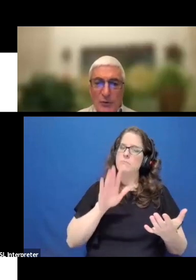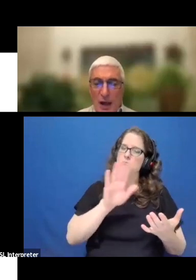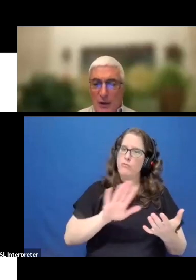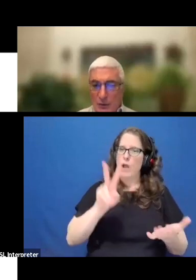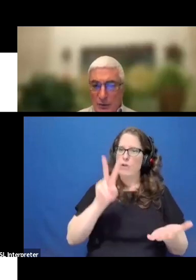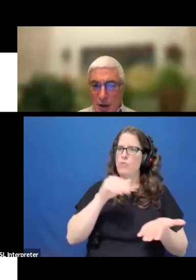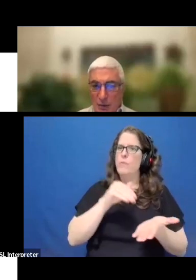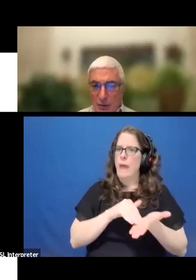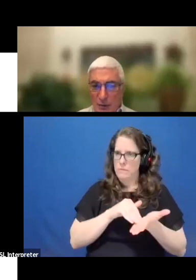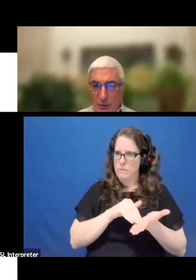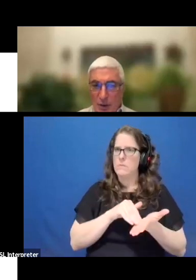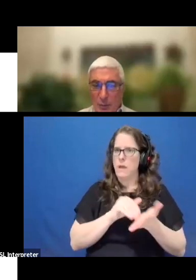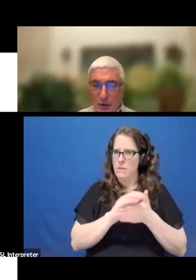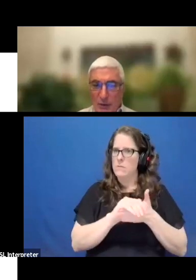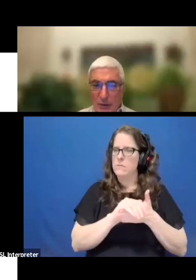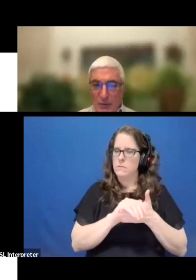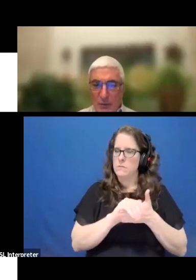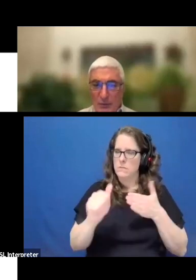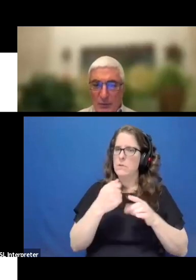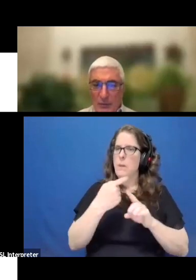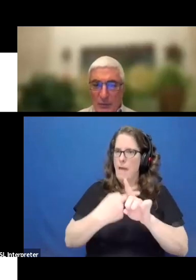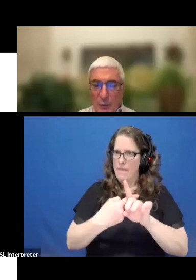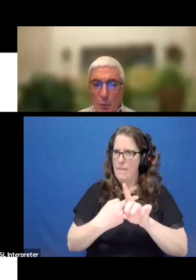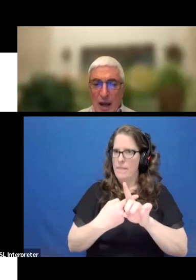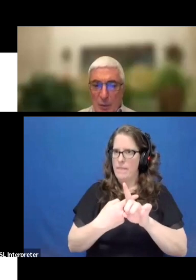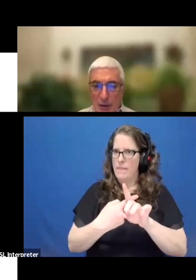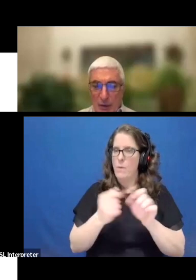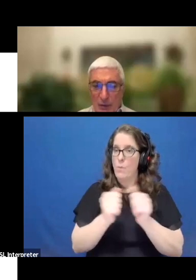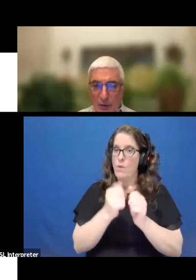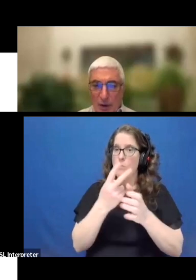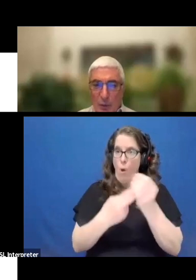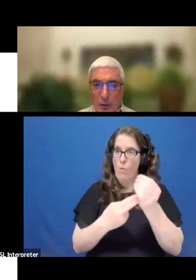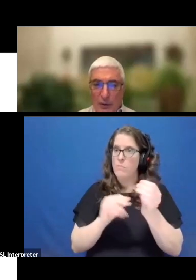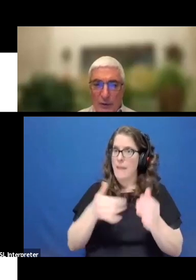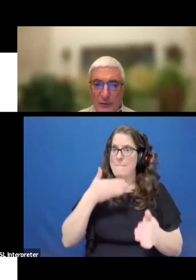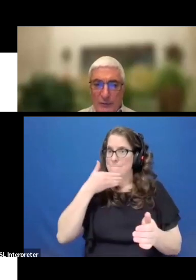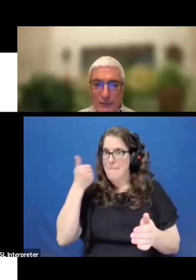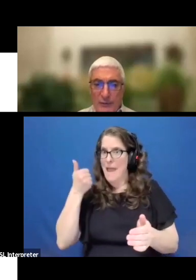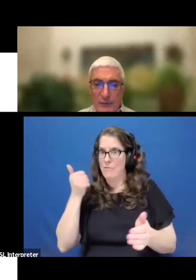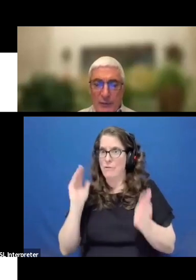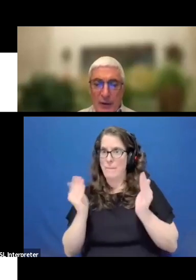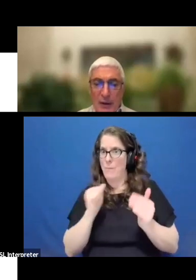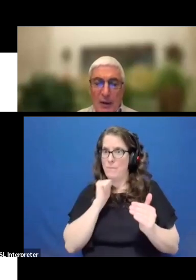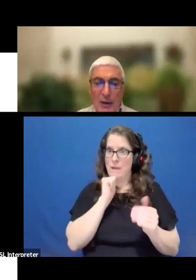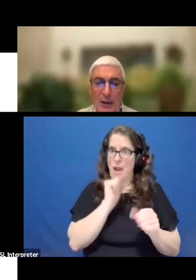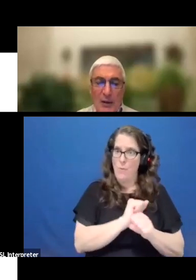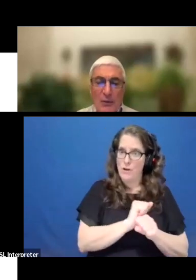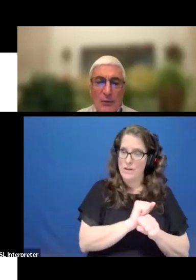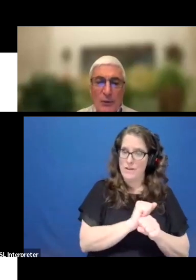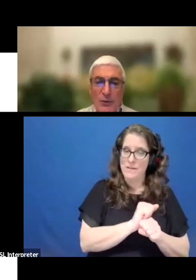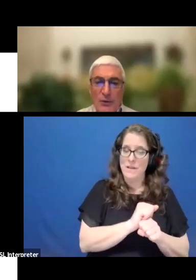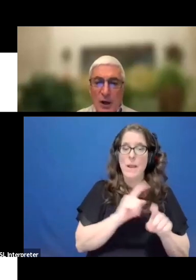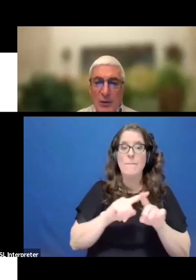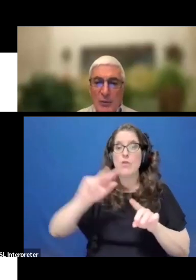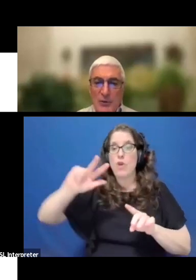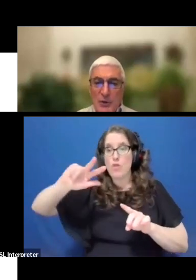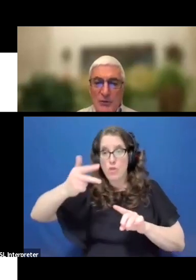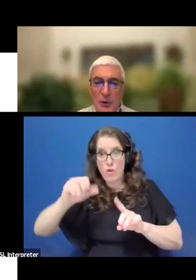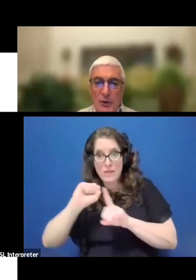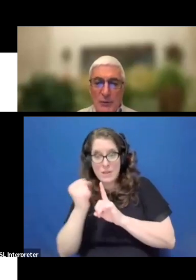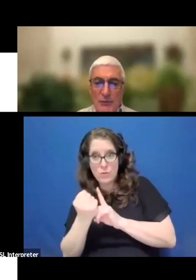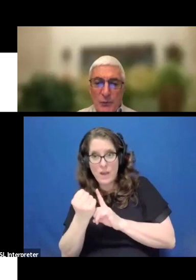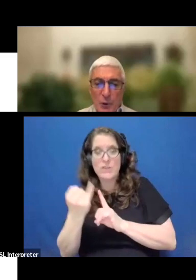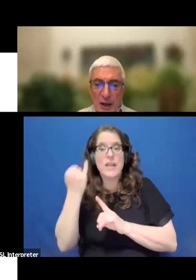the $2,000 a month level, way better than not working. In the third column, if